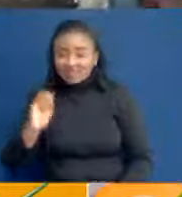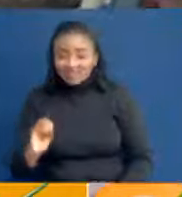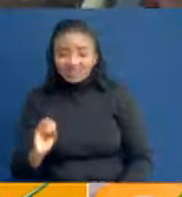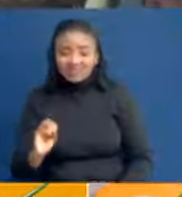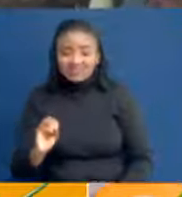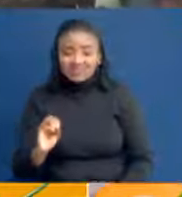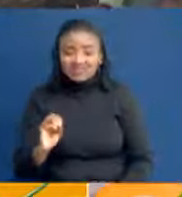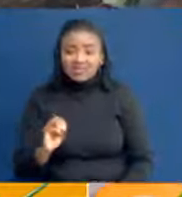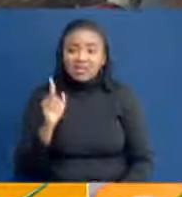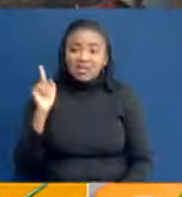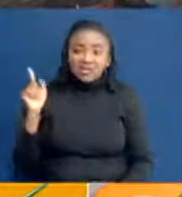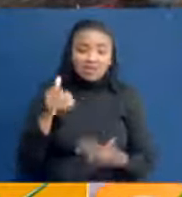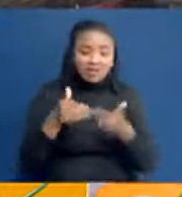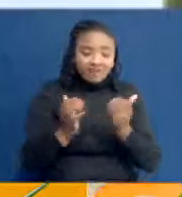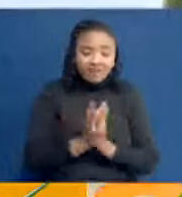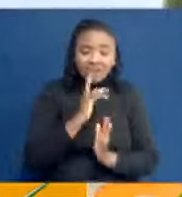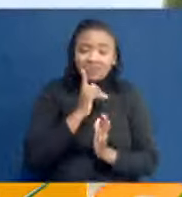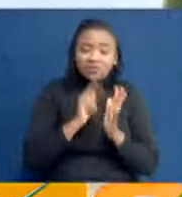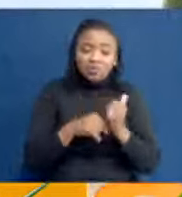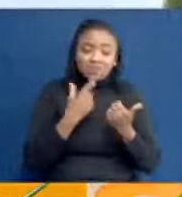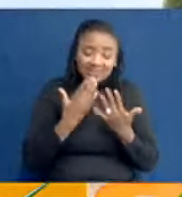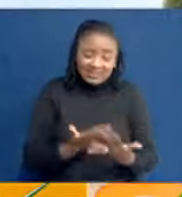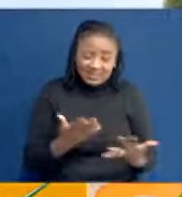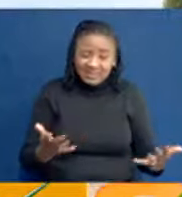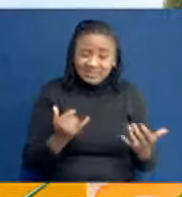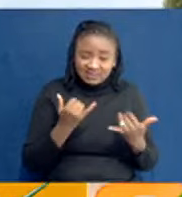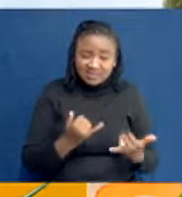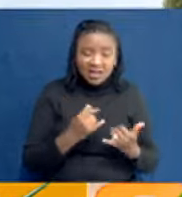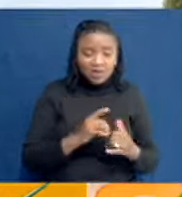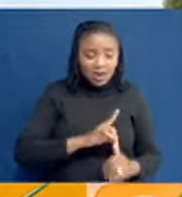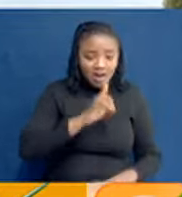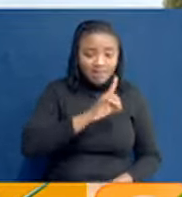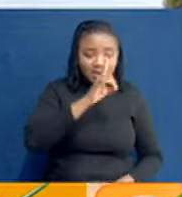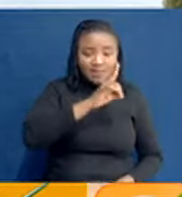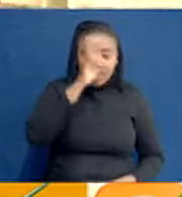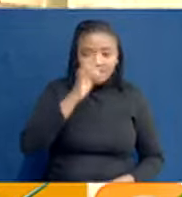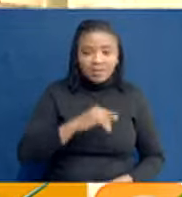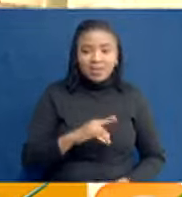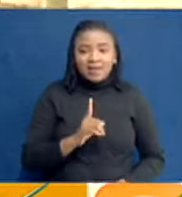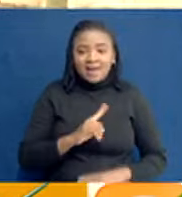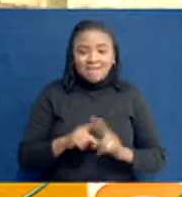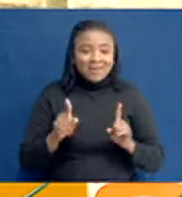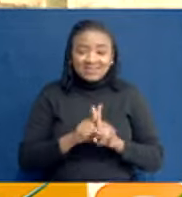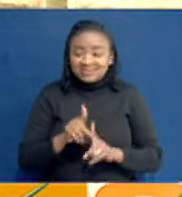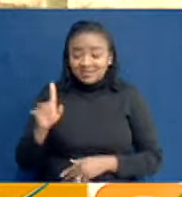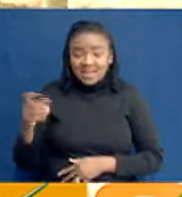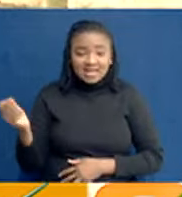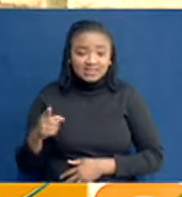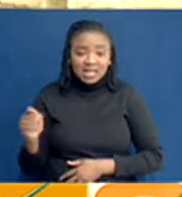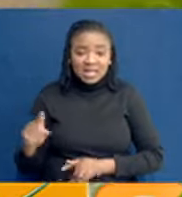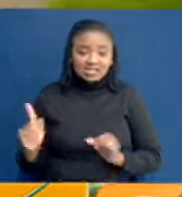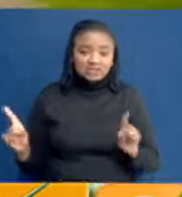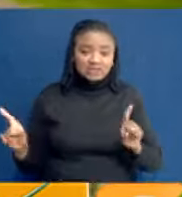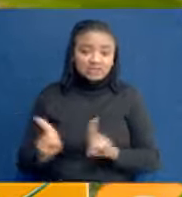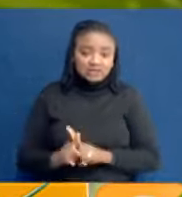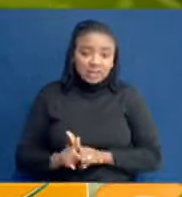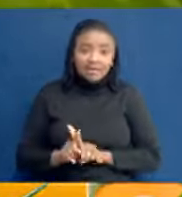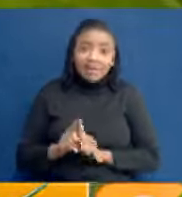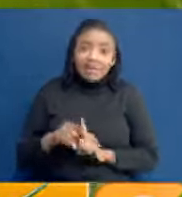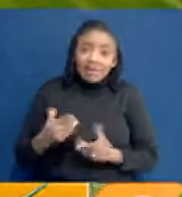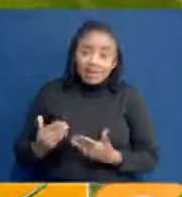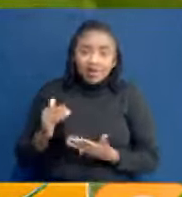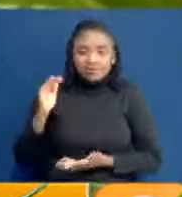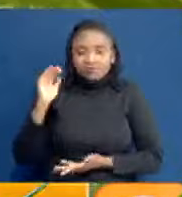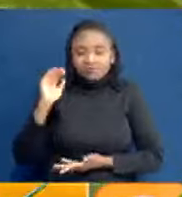This family says that while the prices of basic commodities have risen, their earnings have either remained constant and pushing